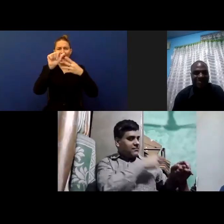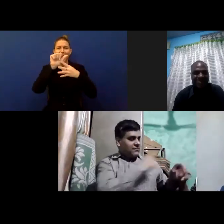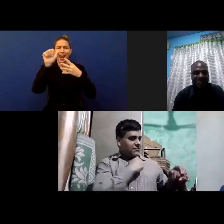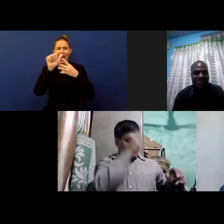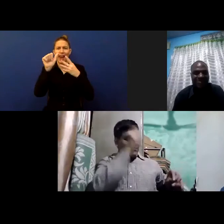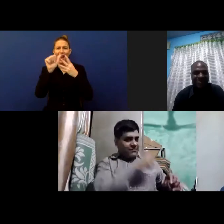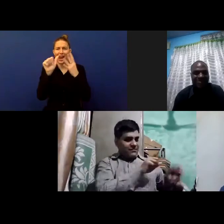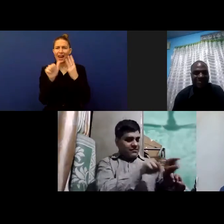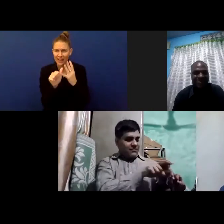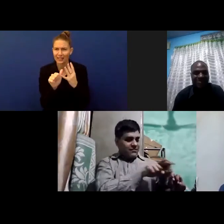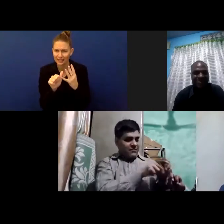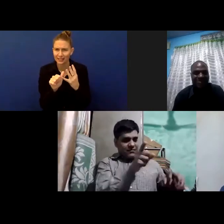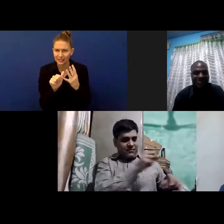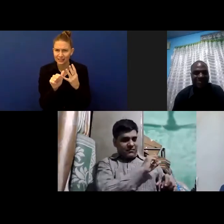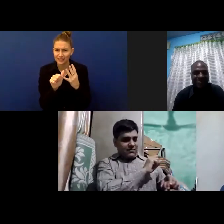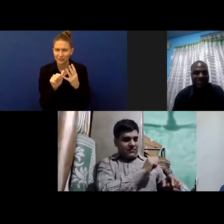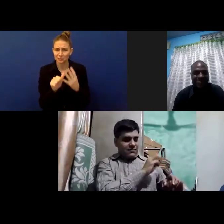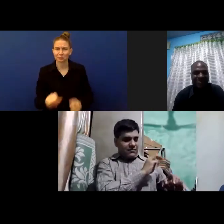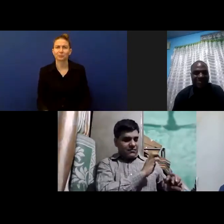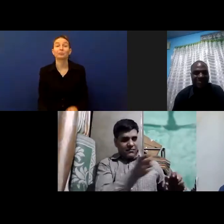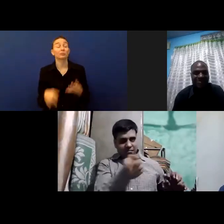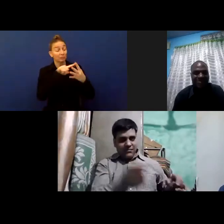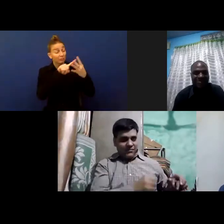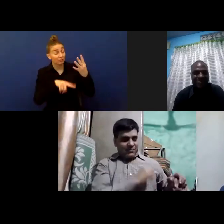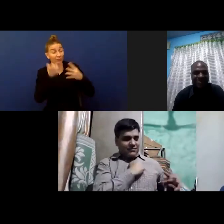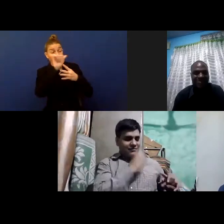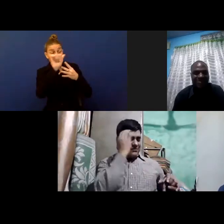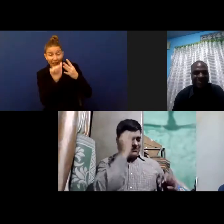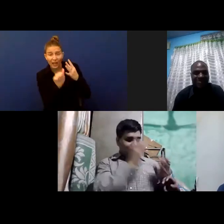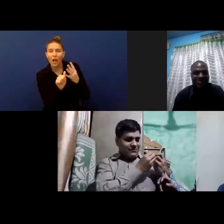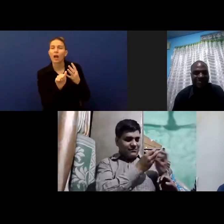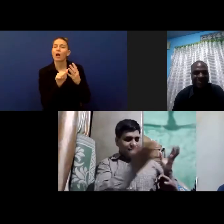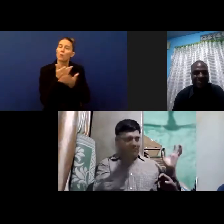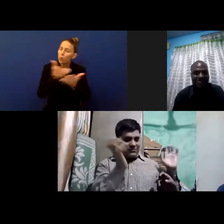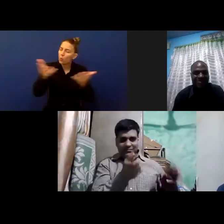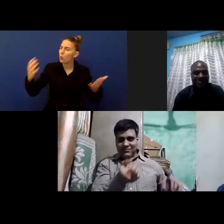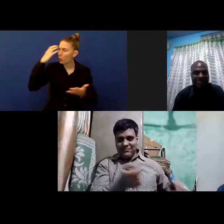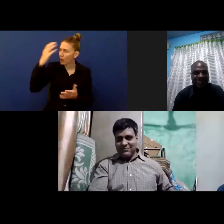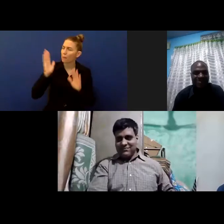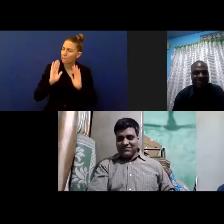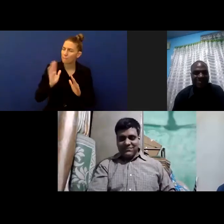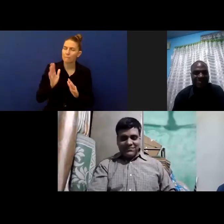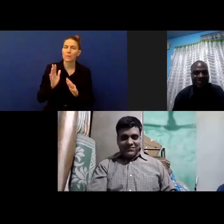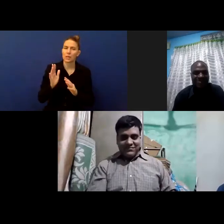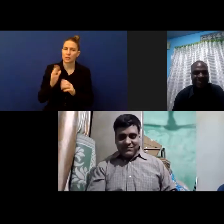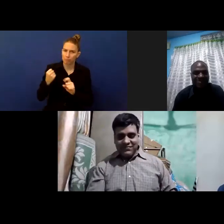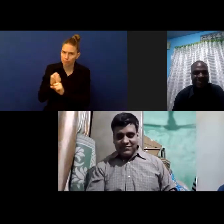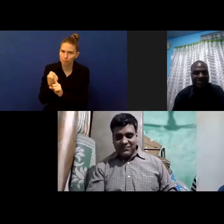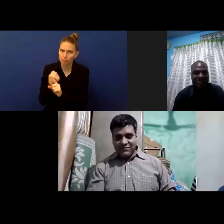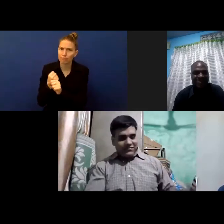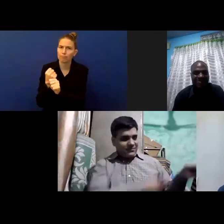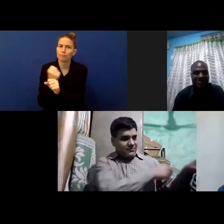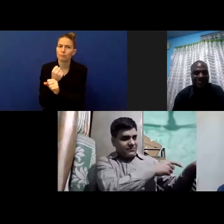consider as countries try to tackle those issues of equal access to online services. And